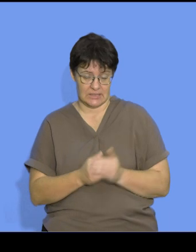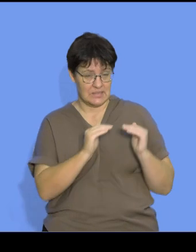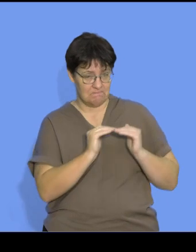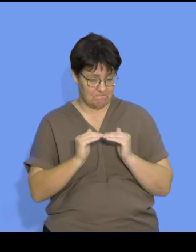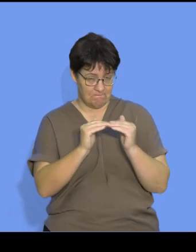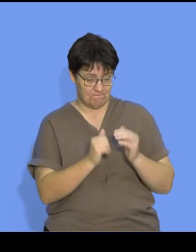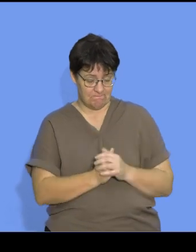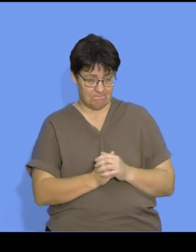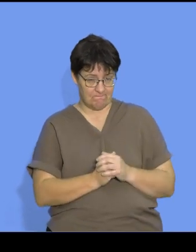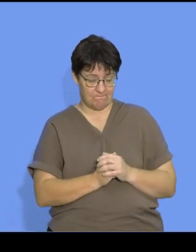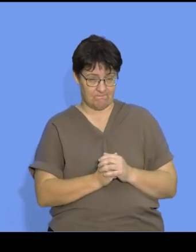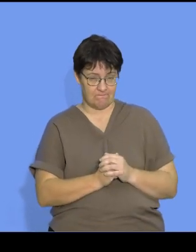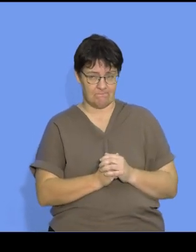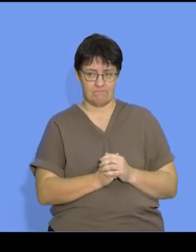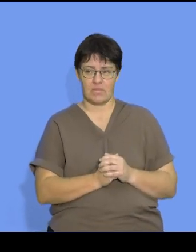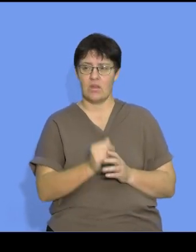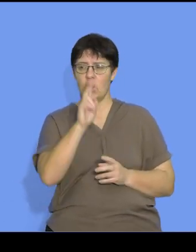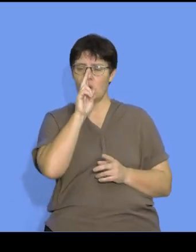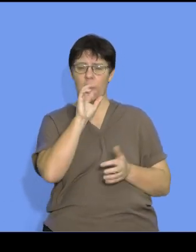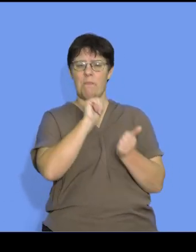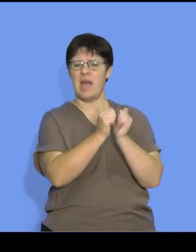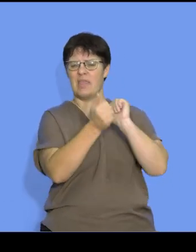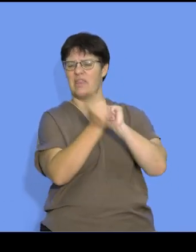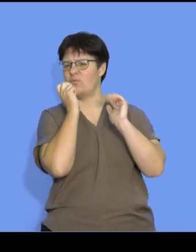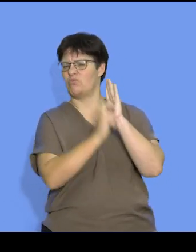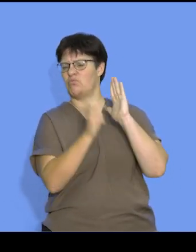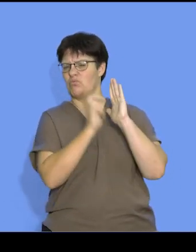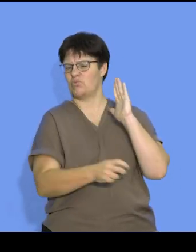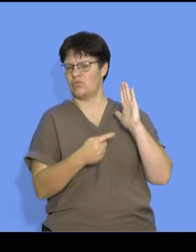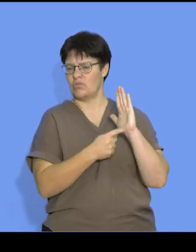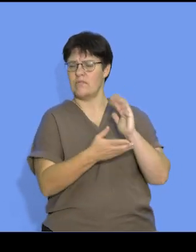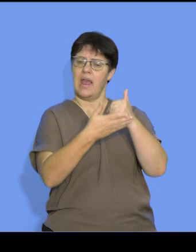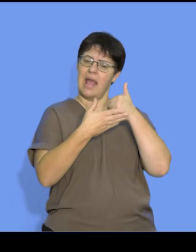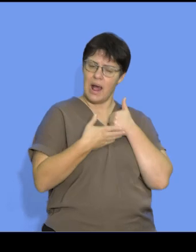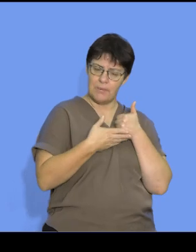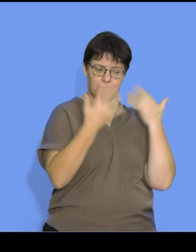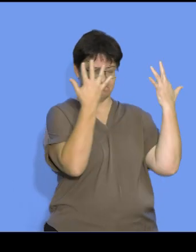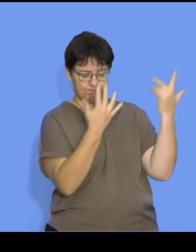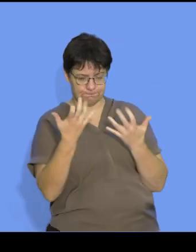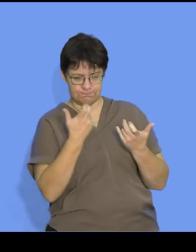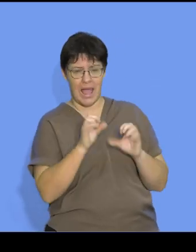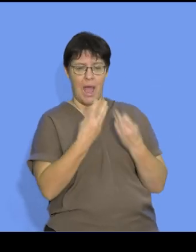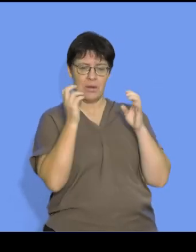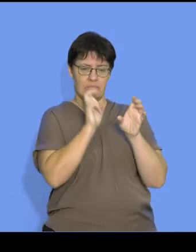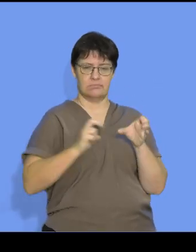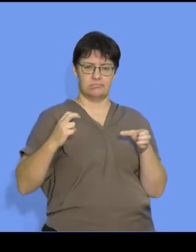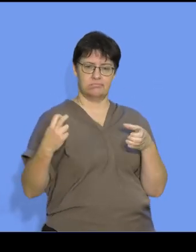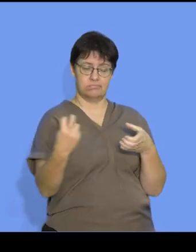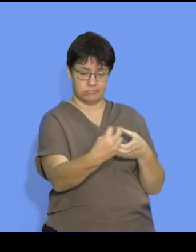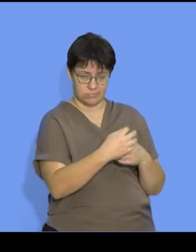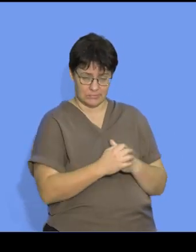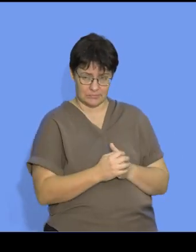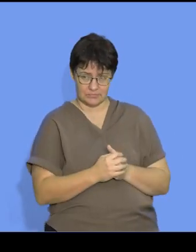So if we look at the mathematical rule that can help us determine how many people will be seated at a certain number